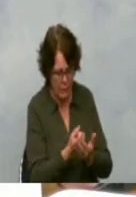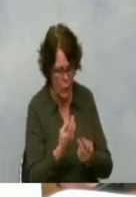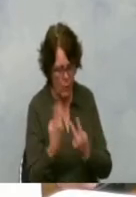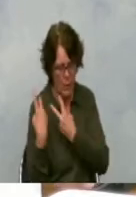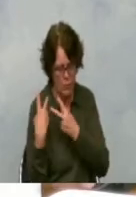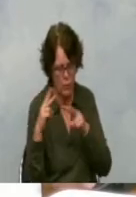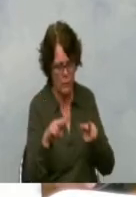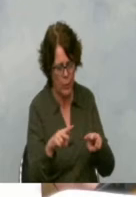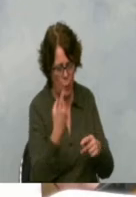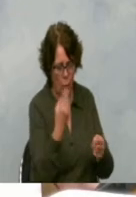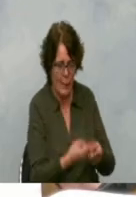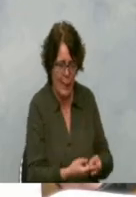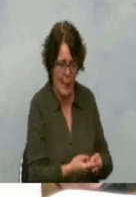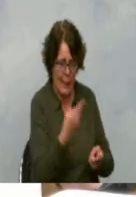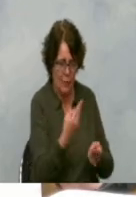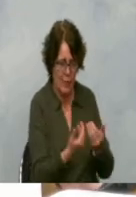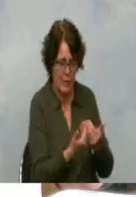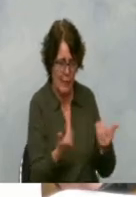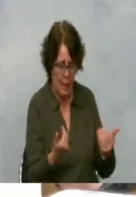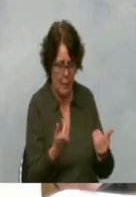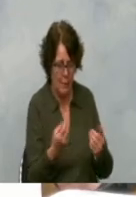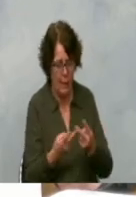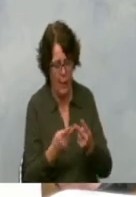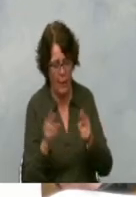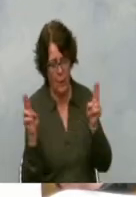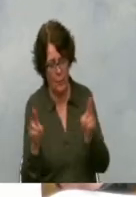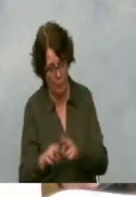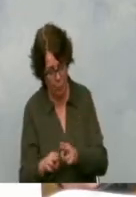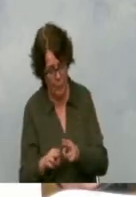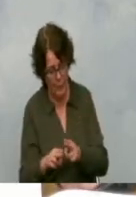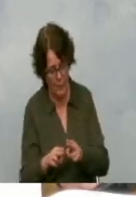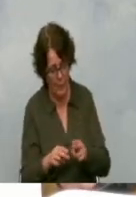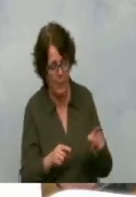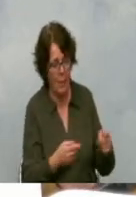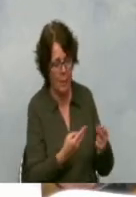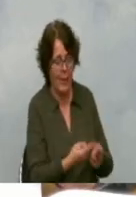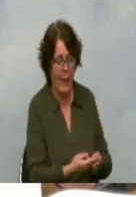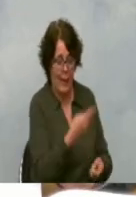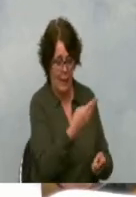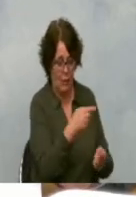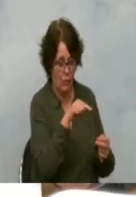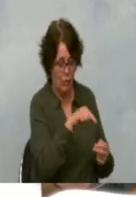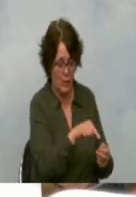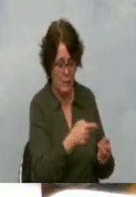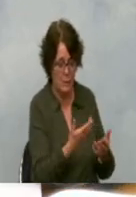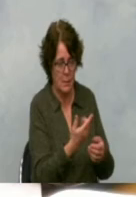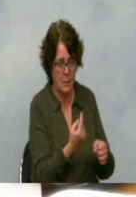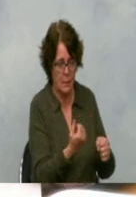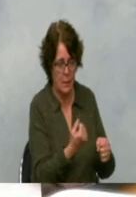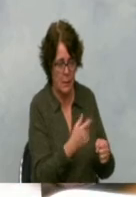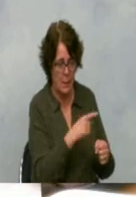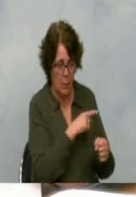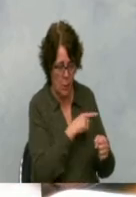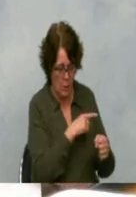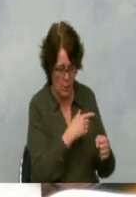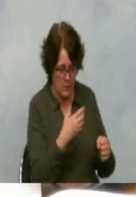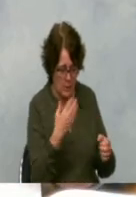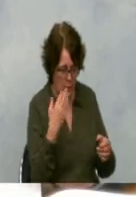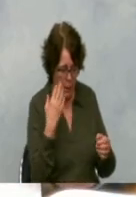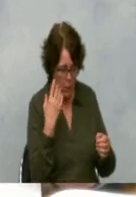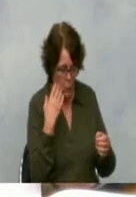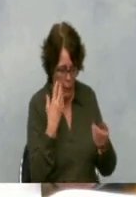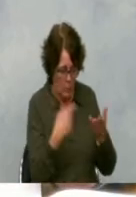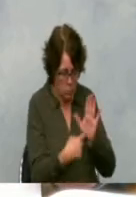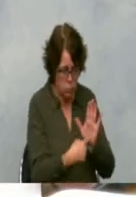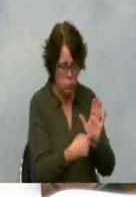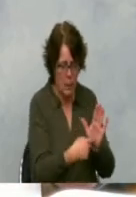of them increases the budget gap, the other one reduces it. The one that increases the budget gap is to do with the fact that when we put the paper in front